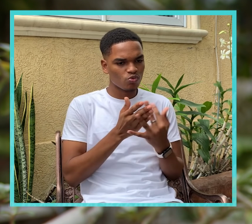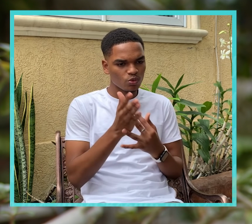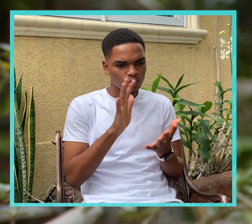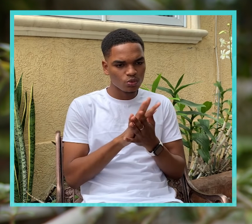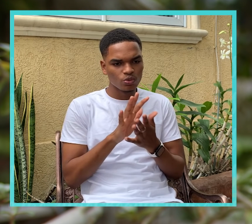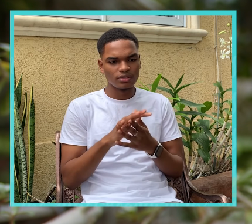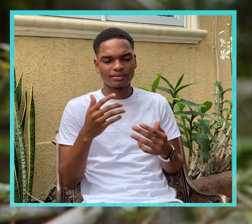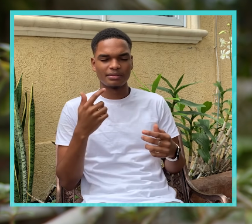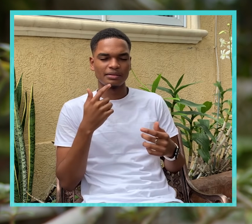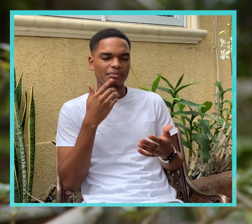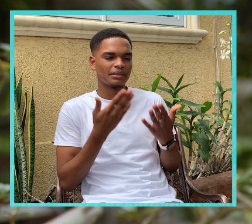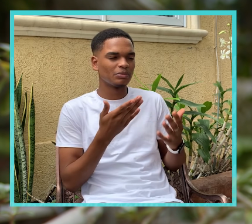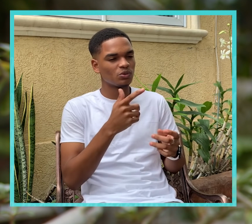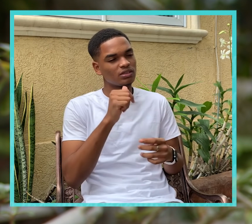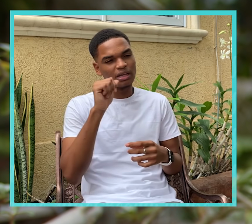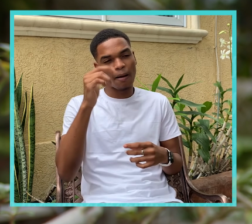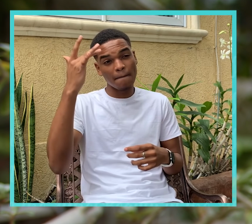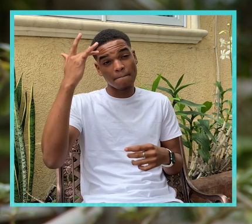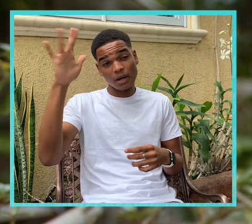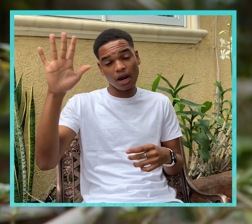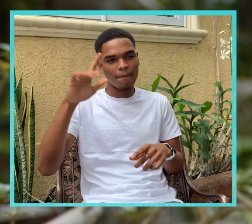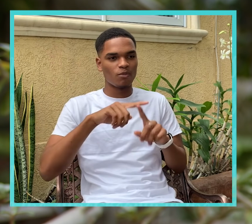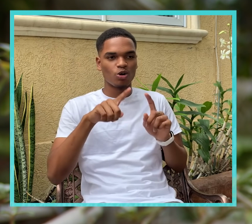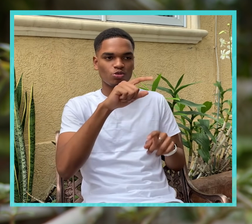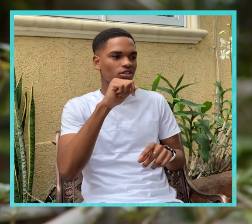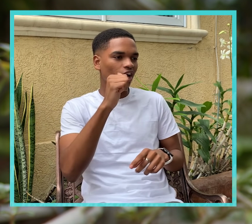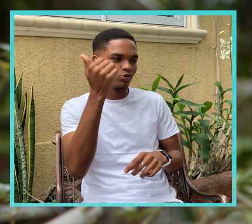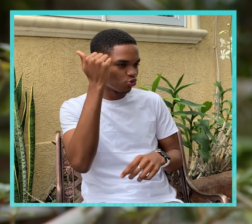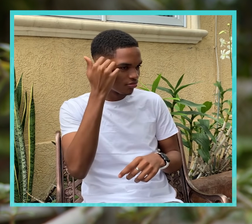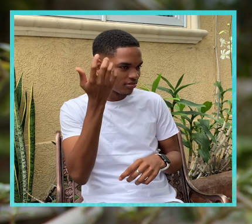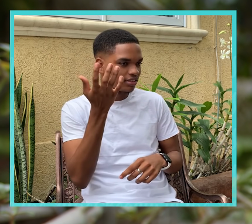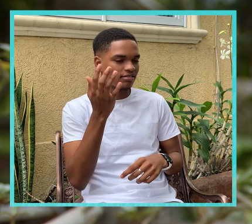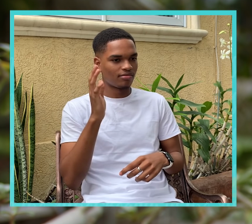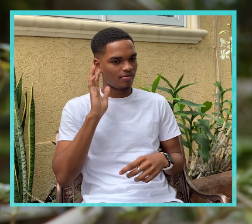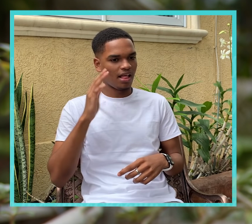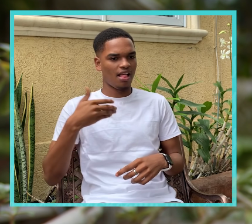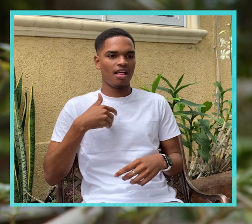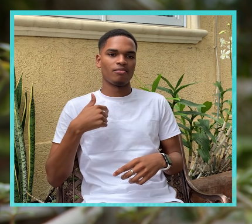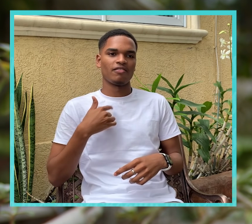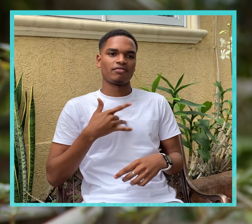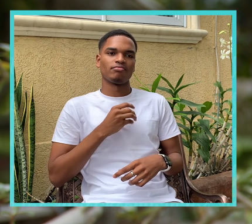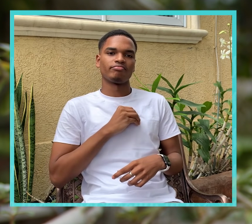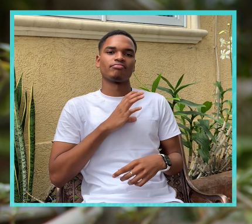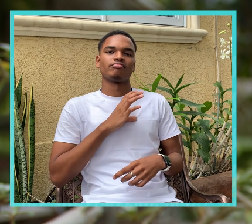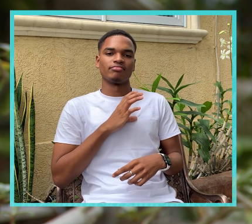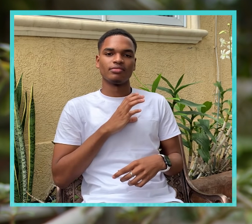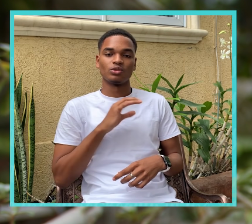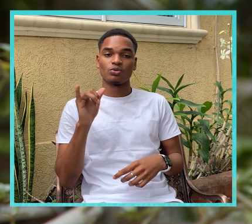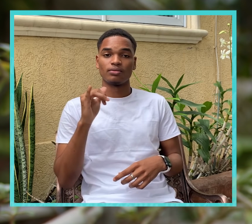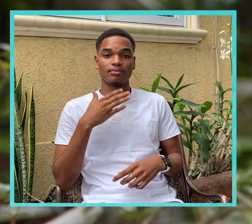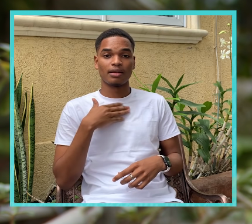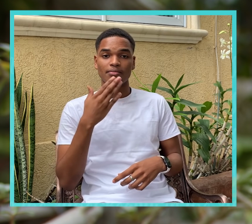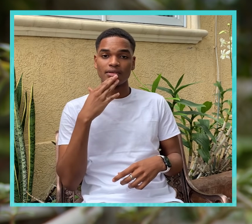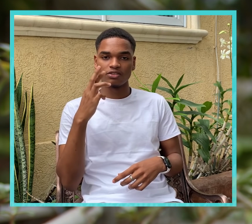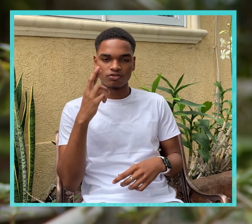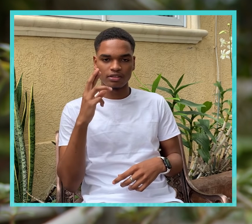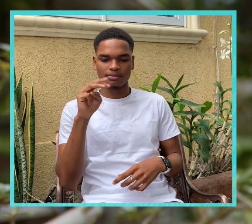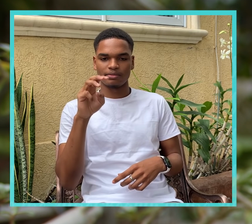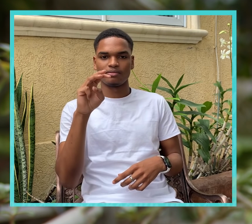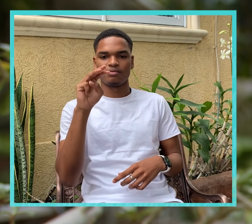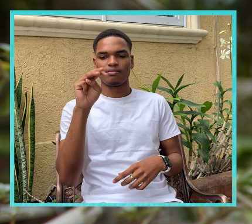yeah, you're not, maybe you're not the brightest, but you're not the stupidest. Right. You know, and my best friend, Sertina McGregor,